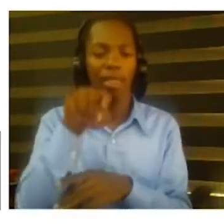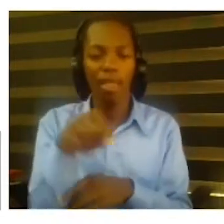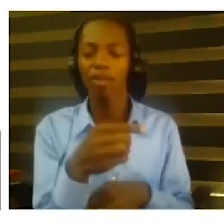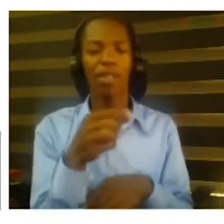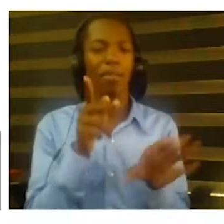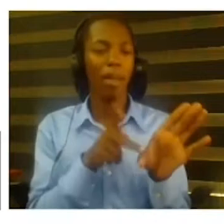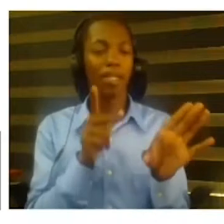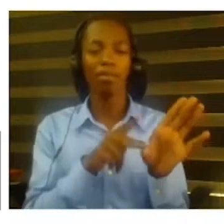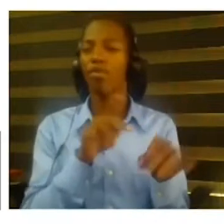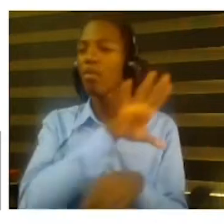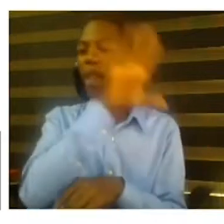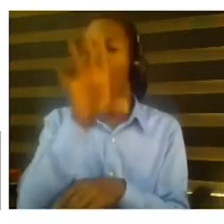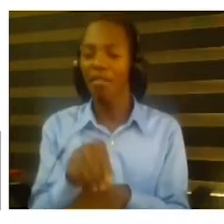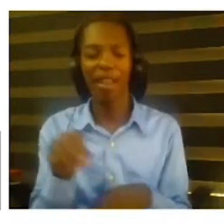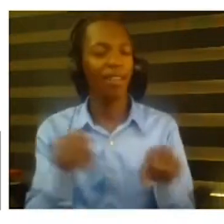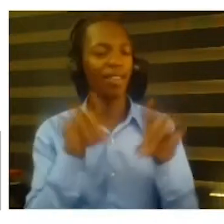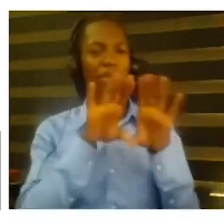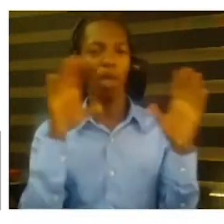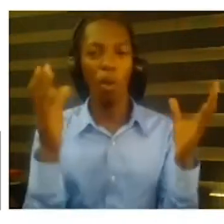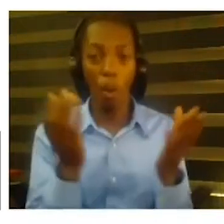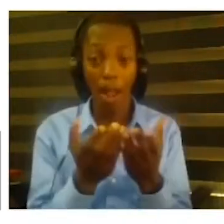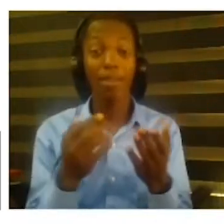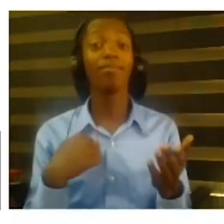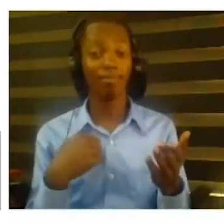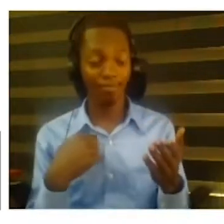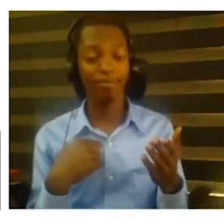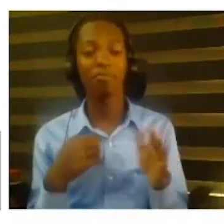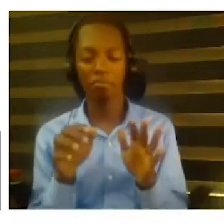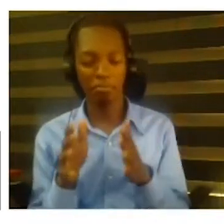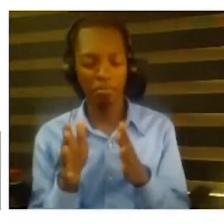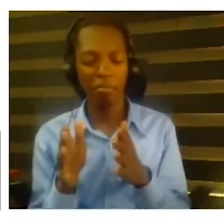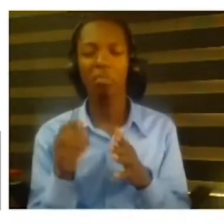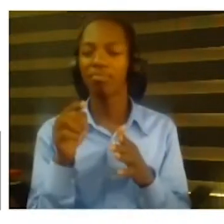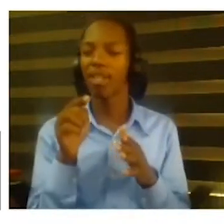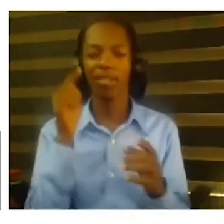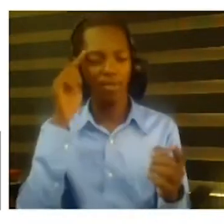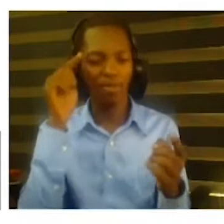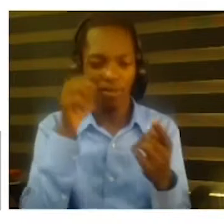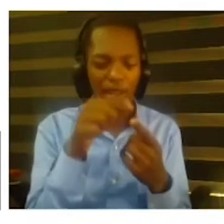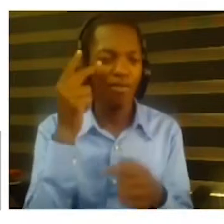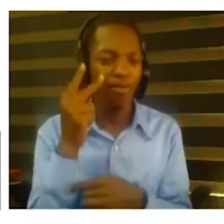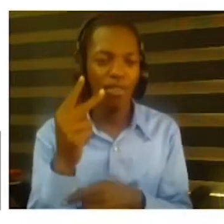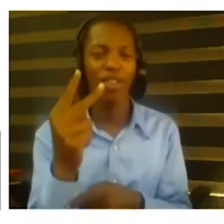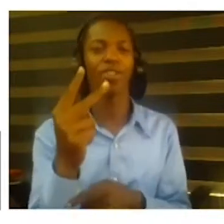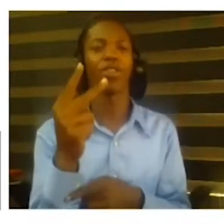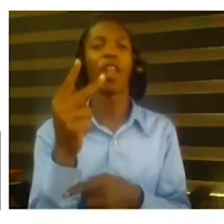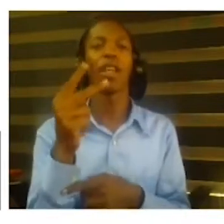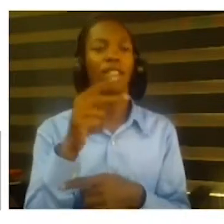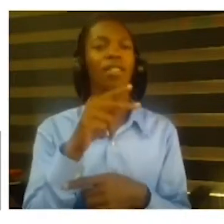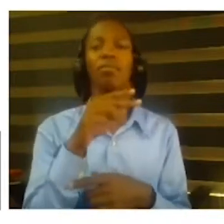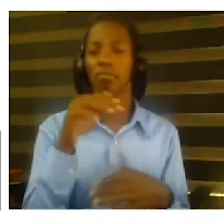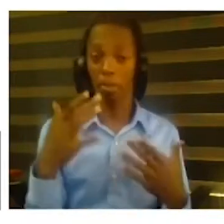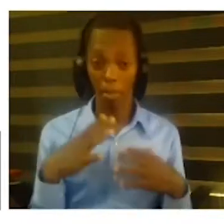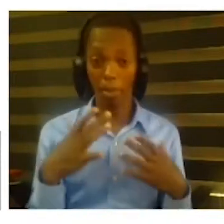I greatly admire your vision, where individuals who are less able have the same access to education,